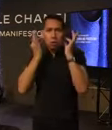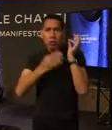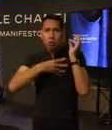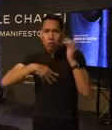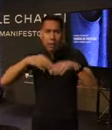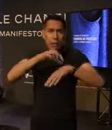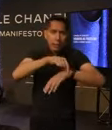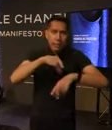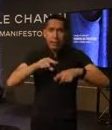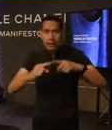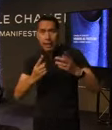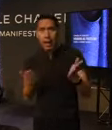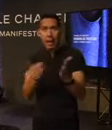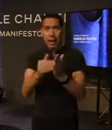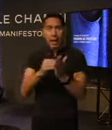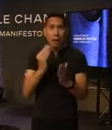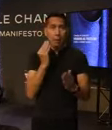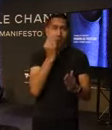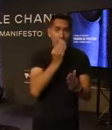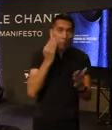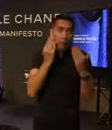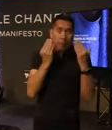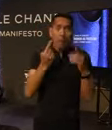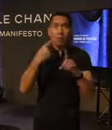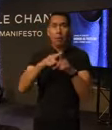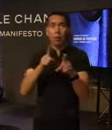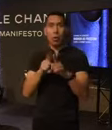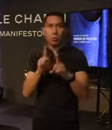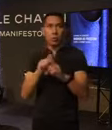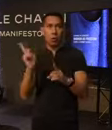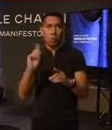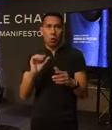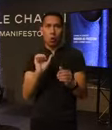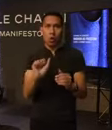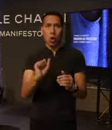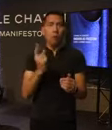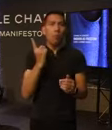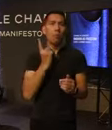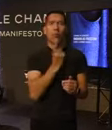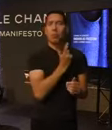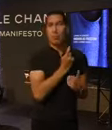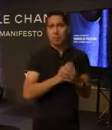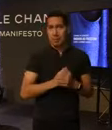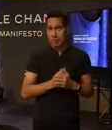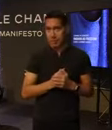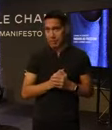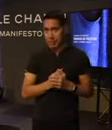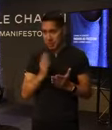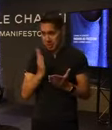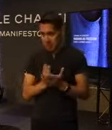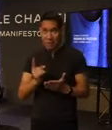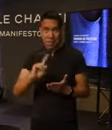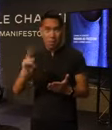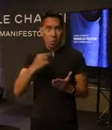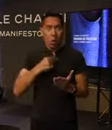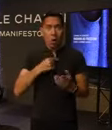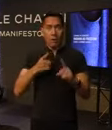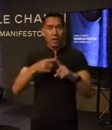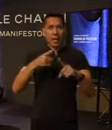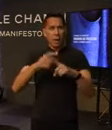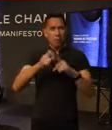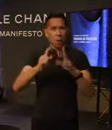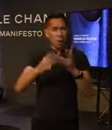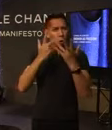cosmetics, and perfumes. Spanning 9 thematic sections, charting a loose chronology, the exhibition illustrates